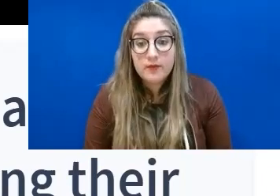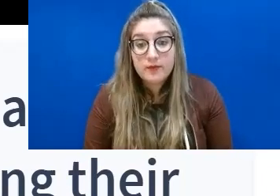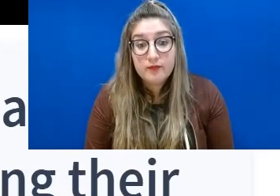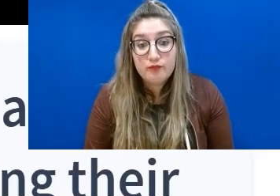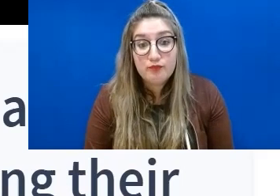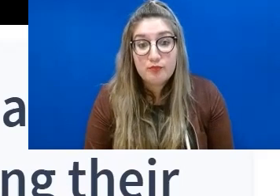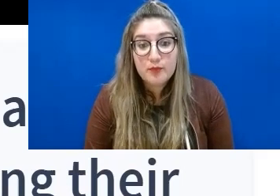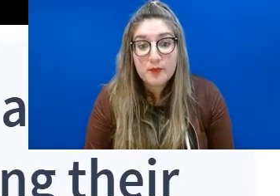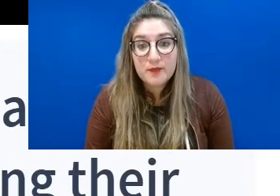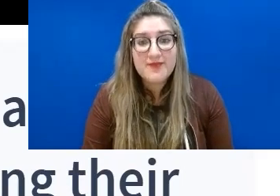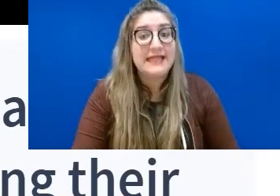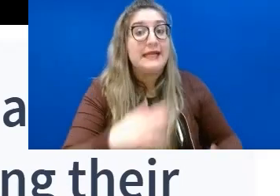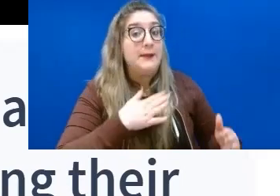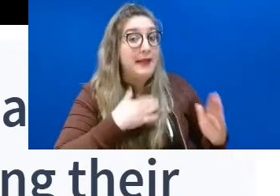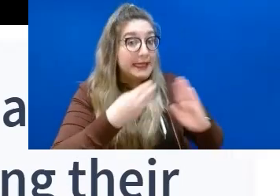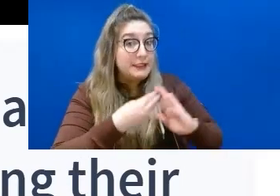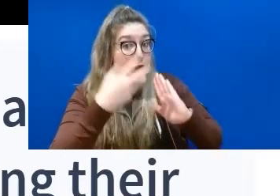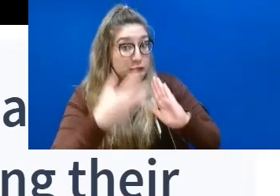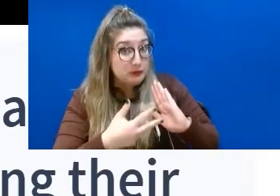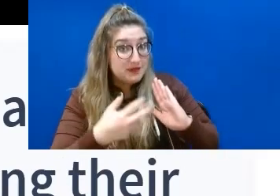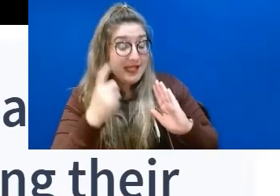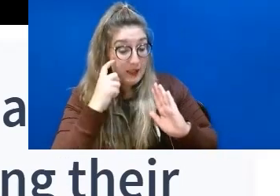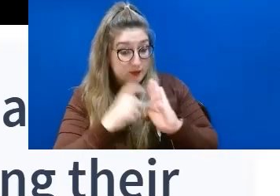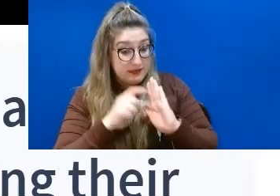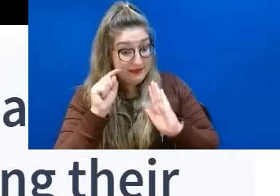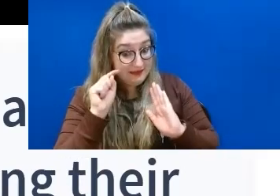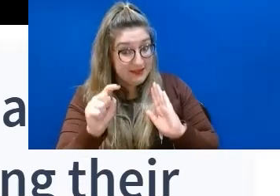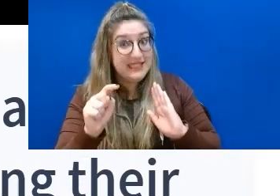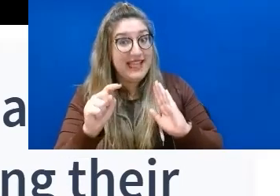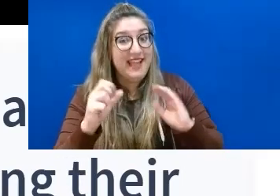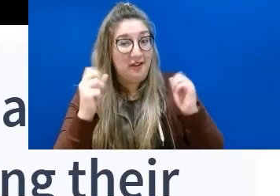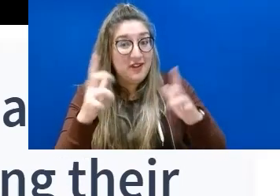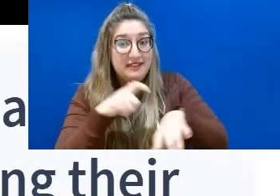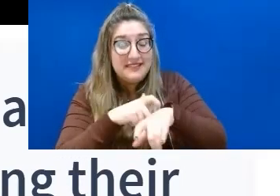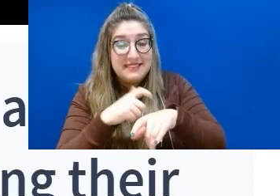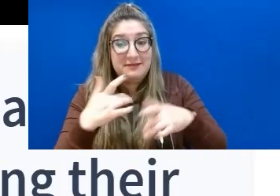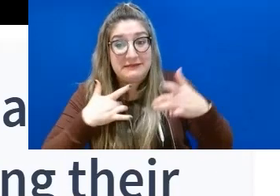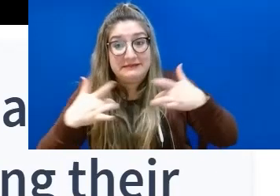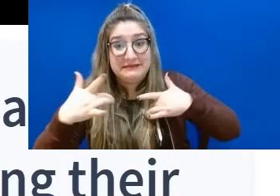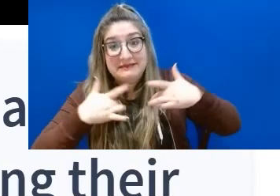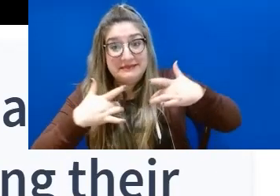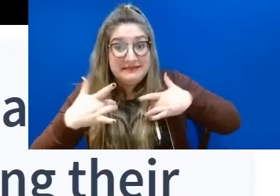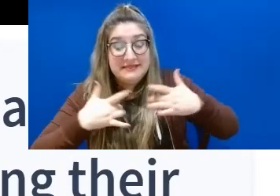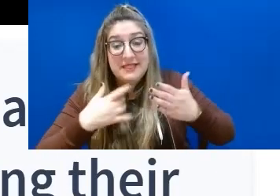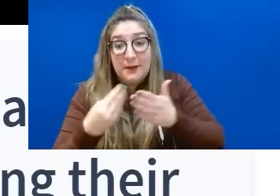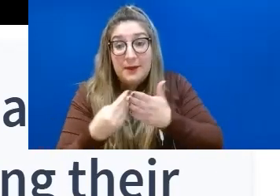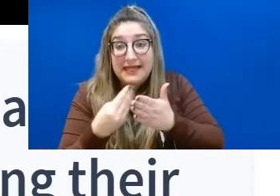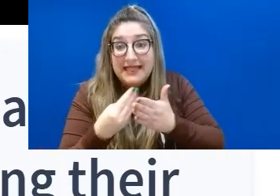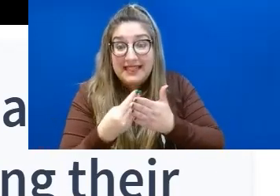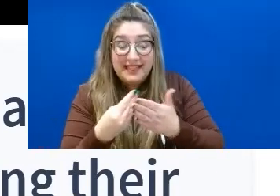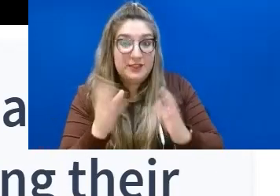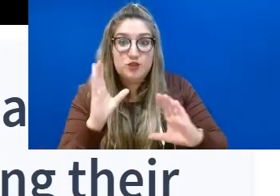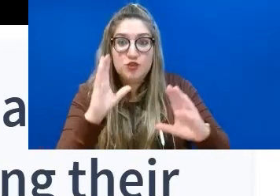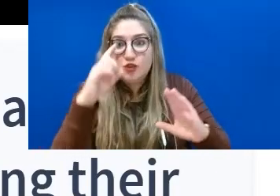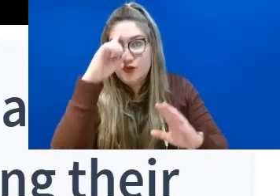My students seem to spend a lot of time worrying about nothing to help their families, trying to find, jobs anywhere,